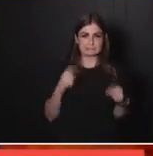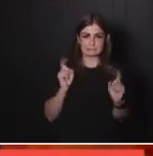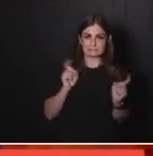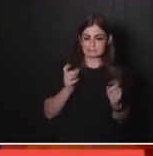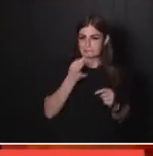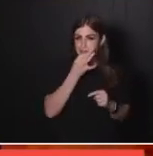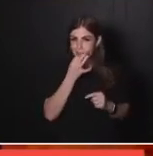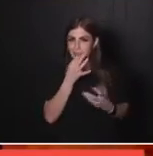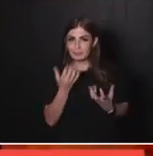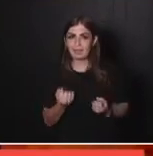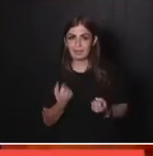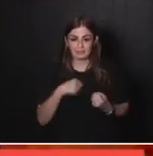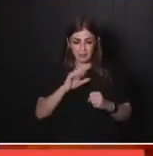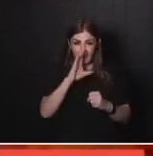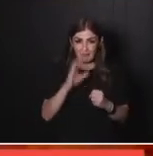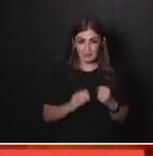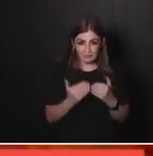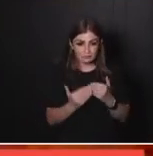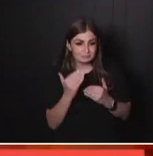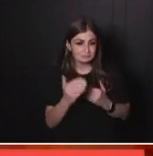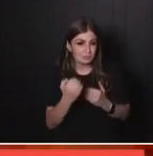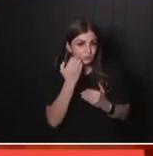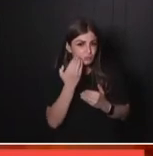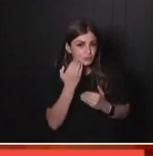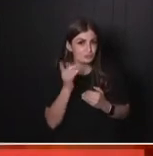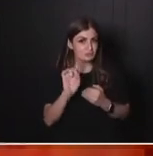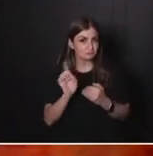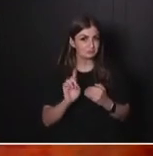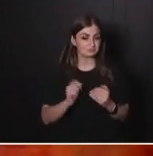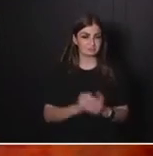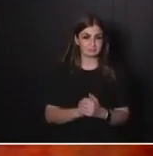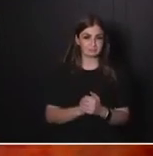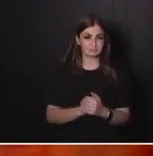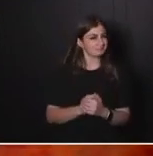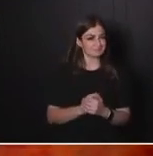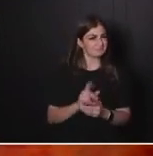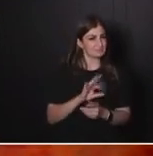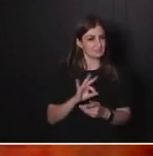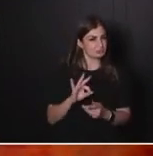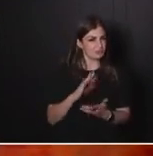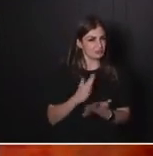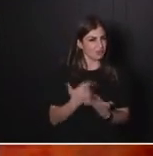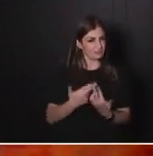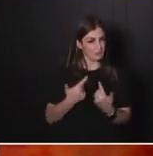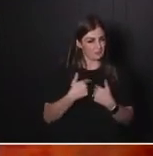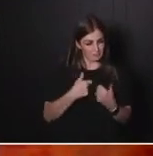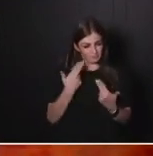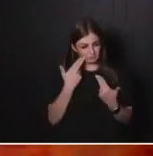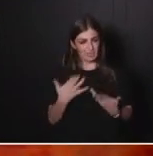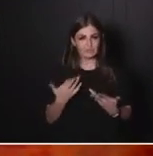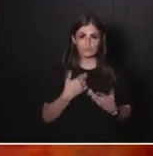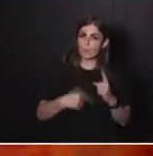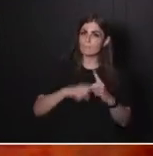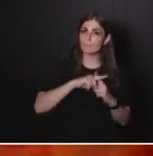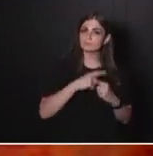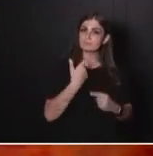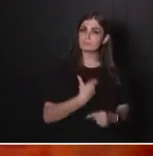deeply anxious about our country's future. That's unusual for me because by nature I'm an